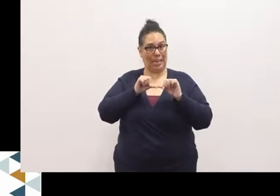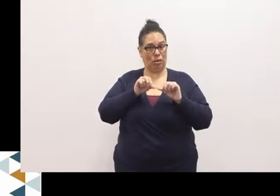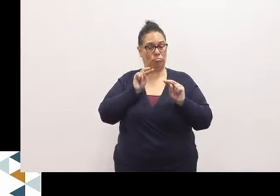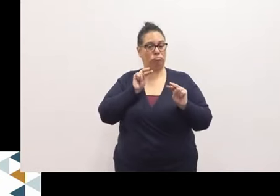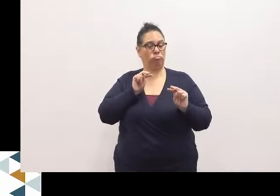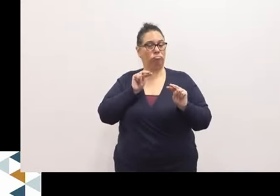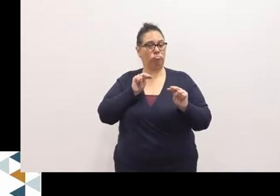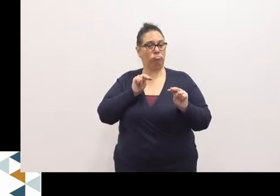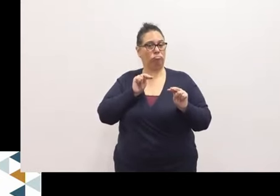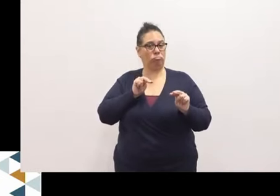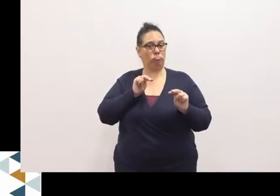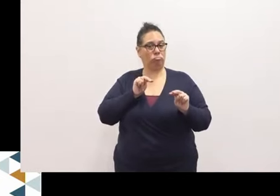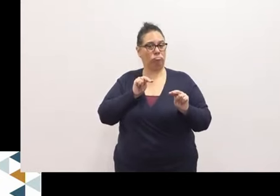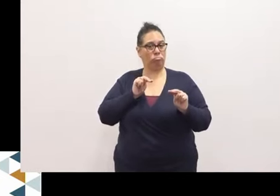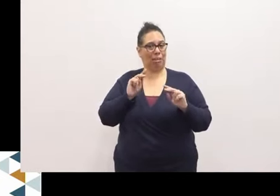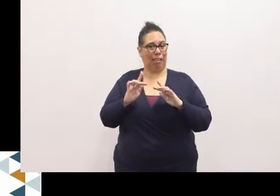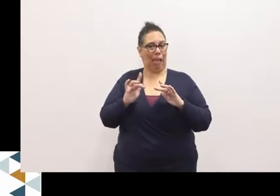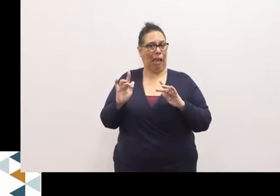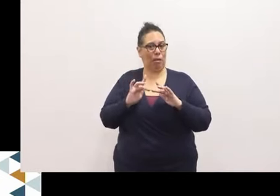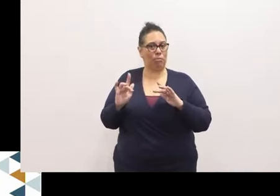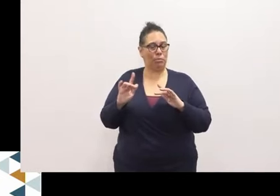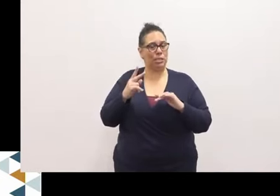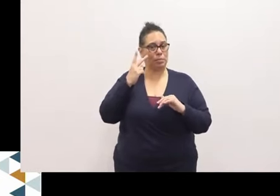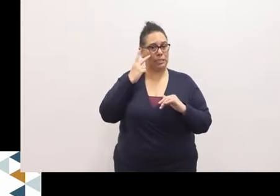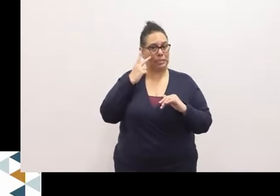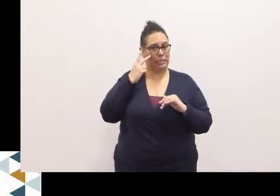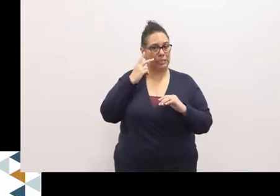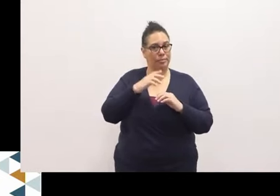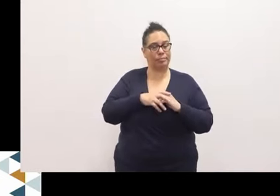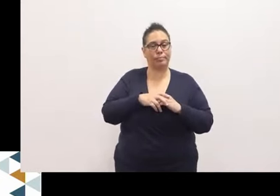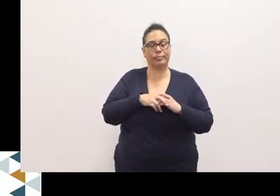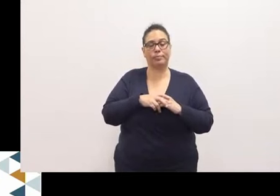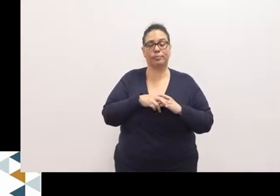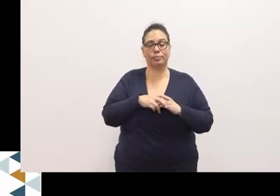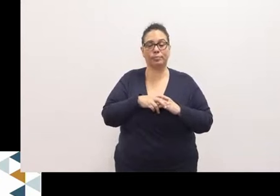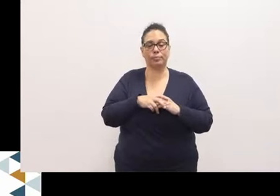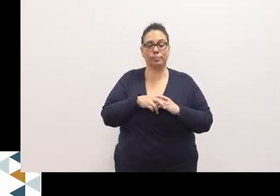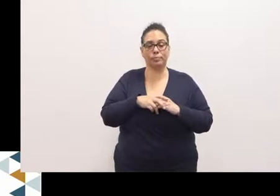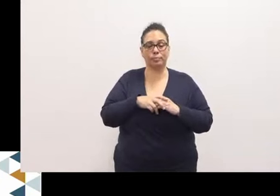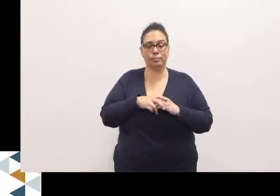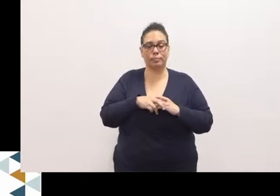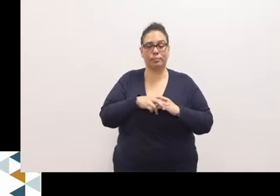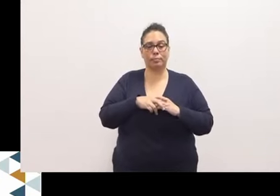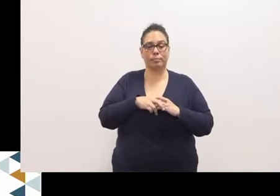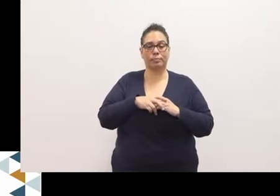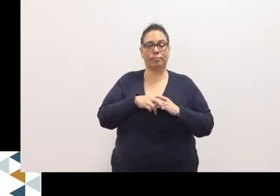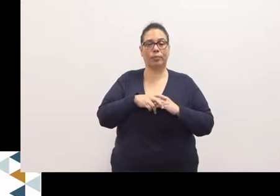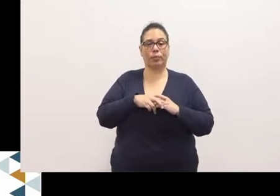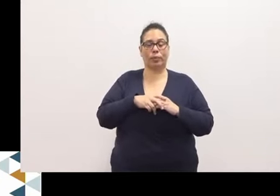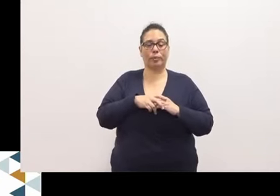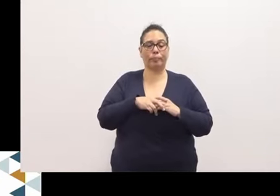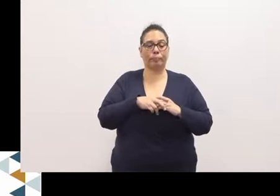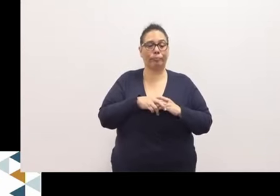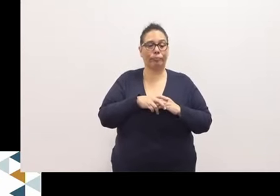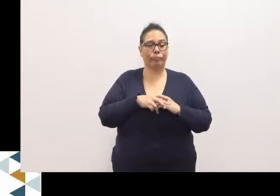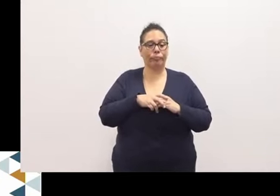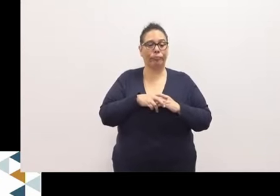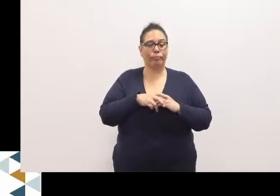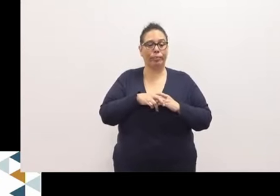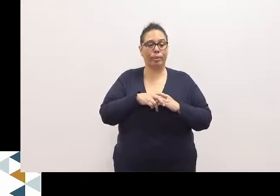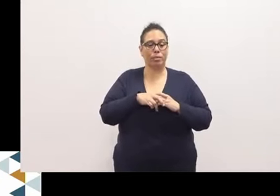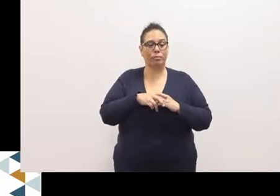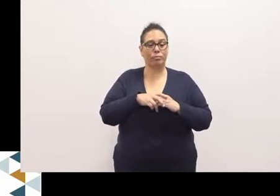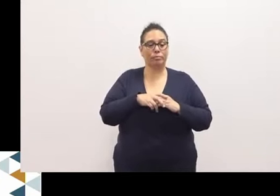eye on those gaps that we're seeing. And in looking at grades,